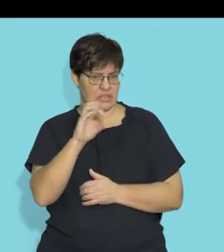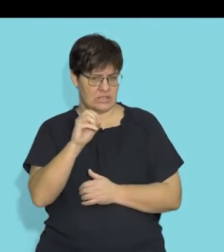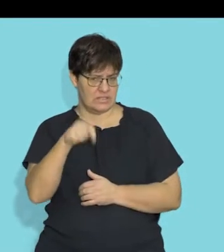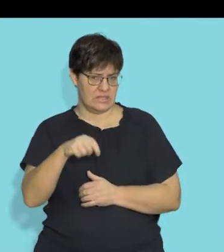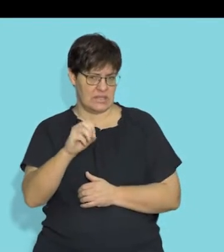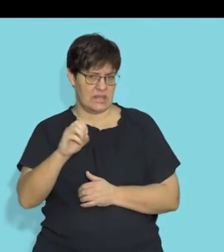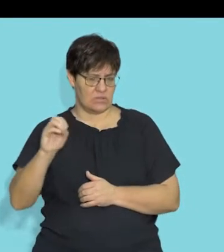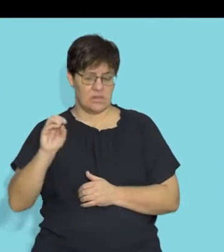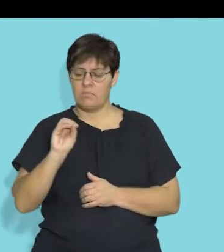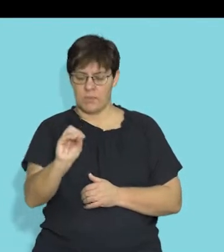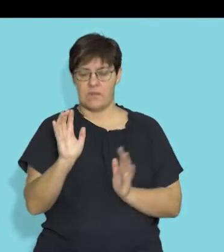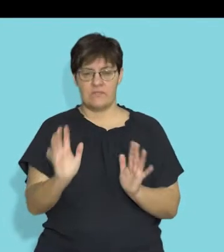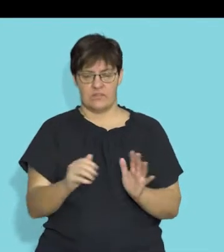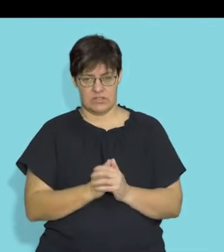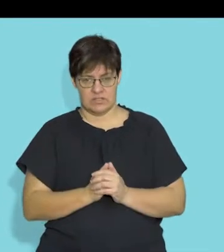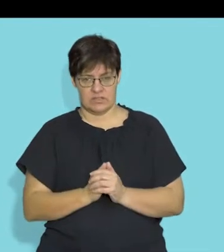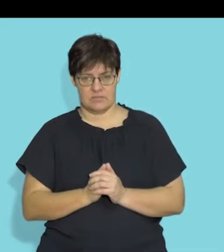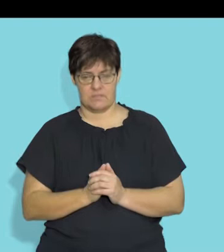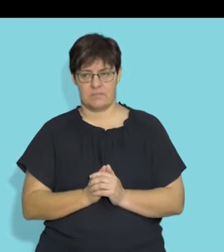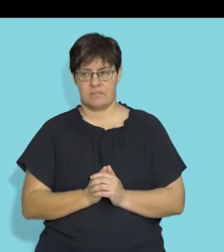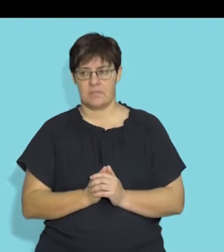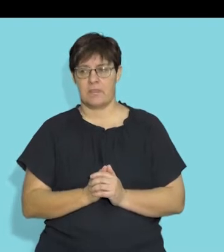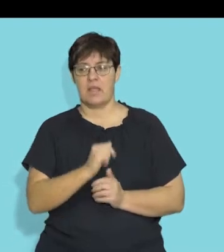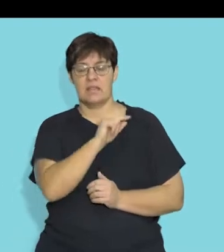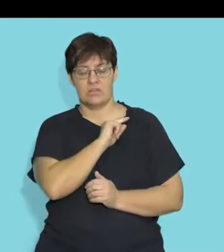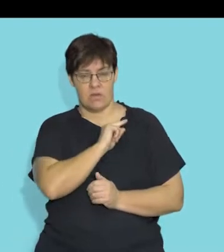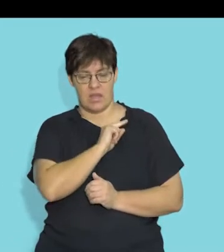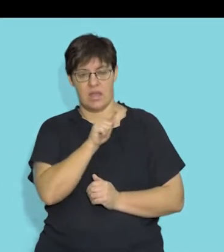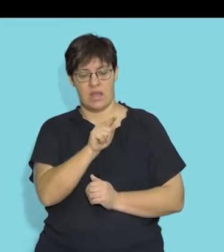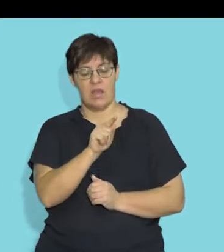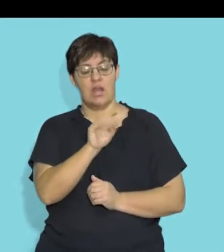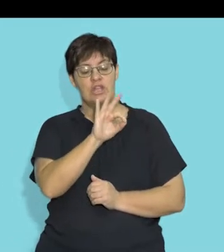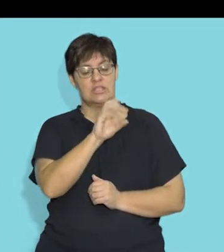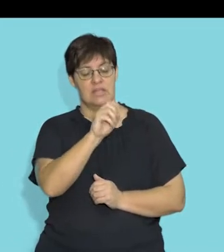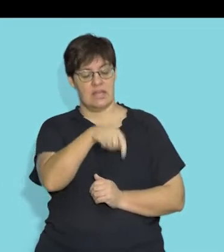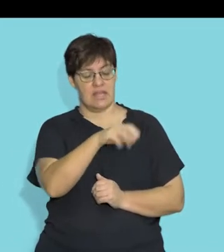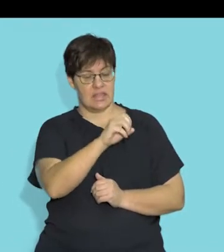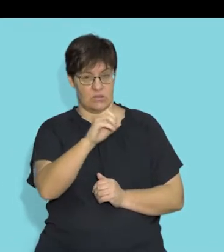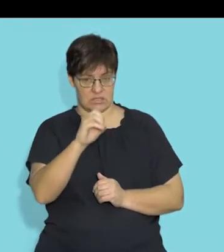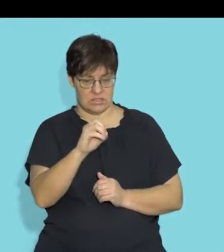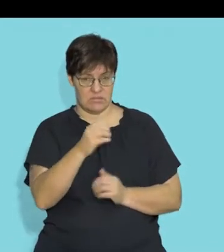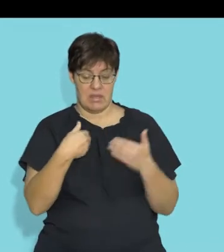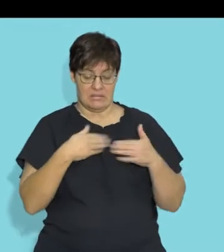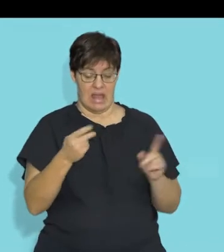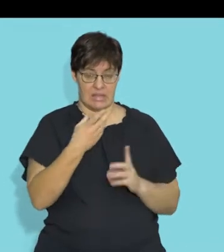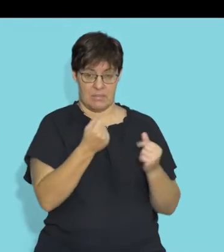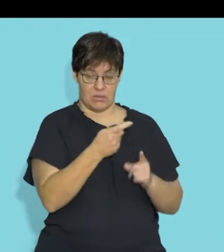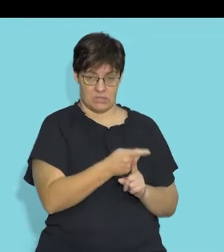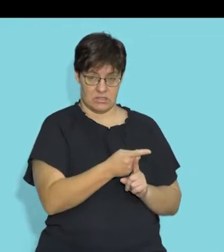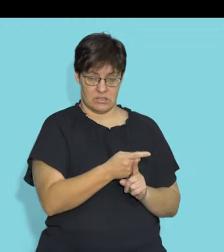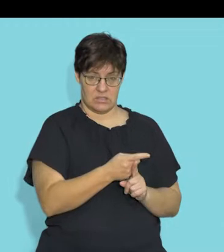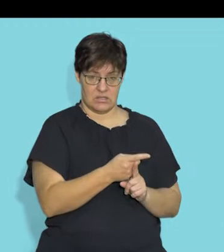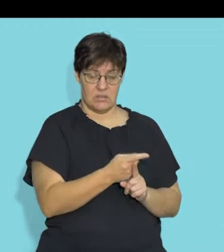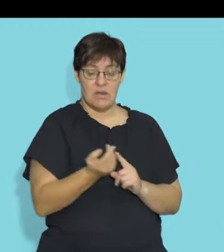that's entered already, the 30,000. Therefore, there's my 30,000 as my starting figure. So